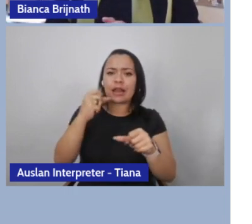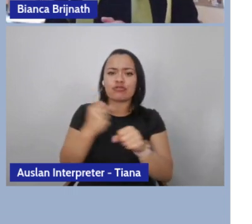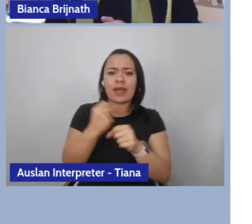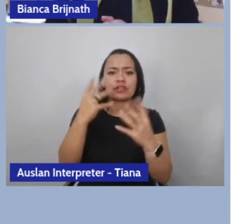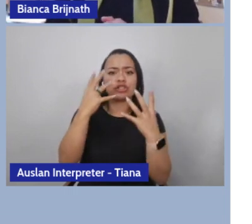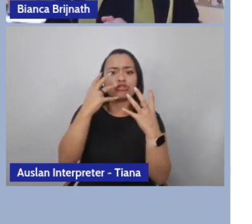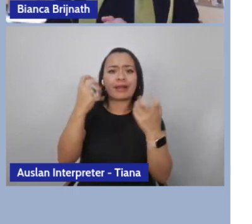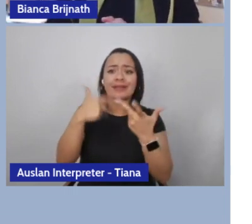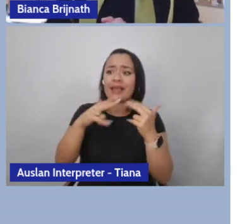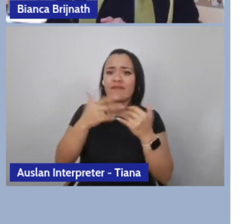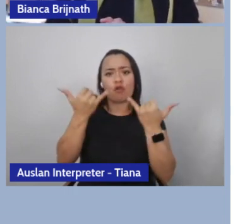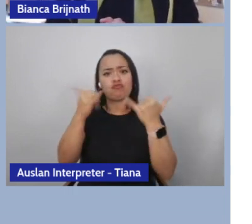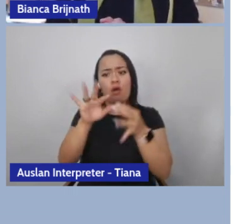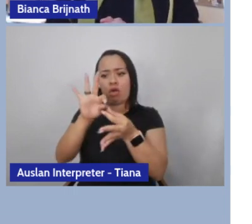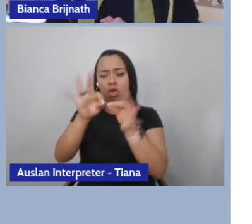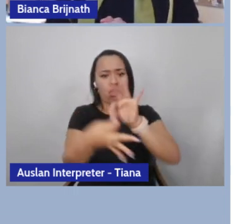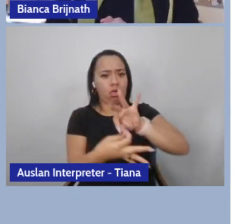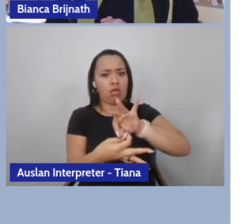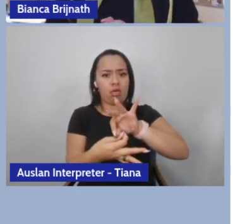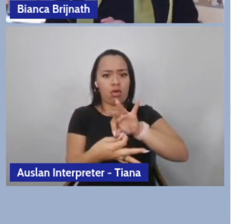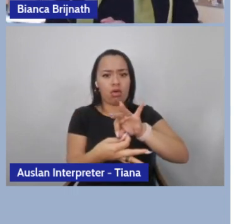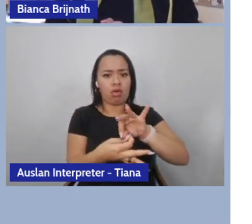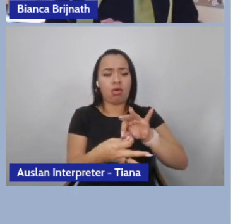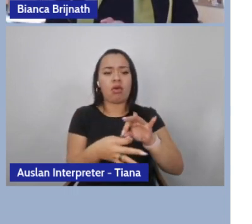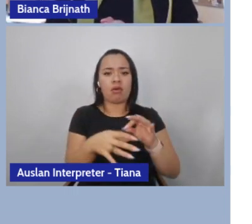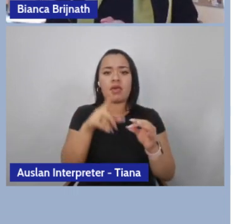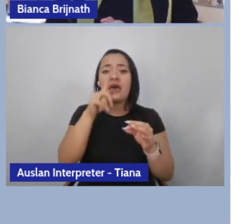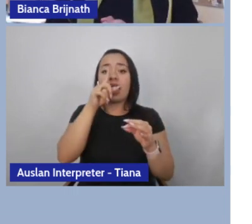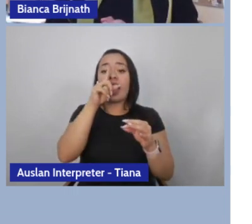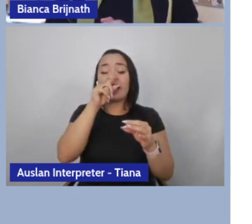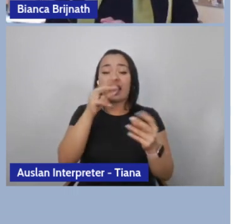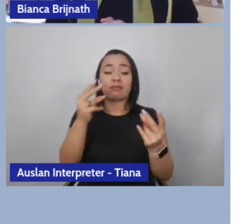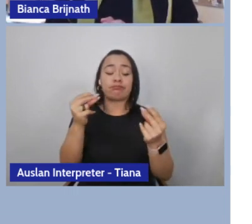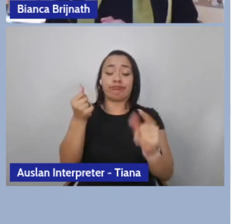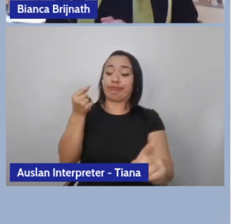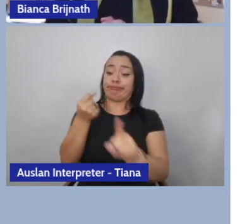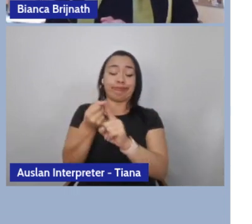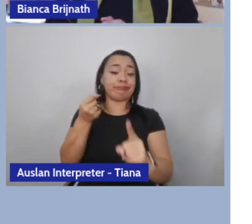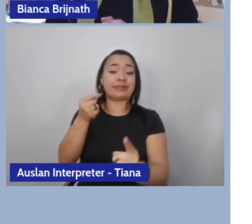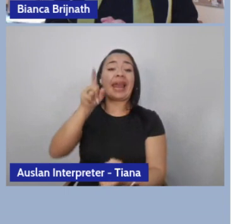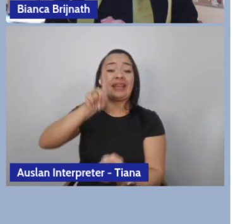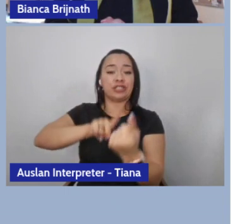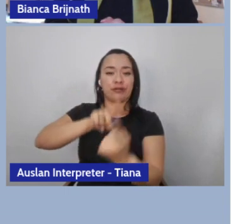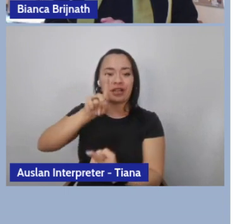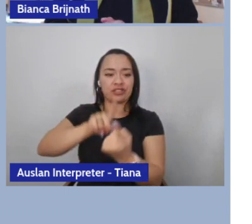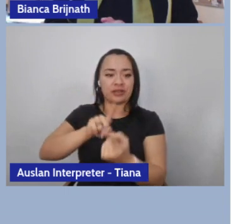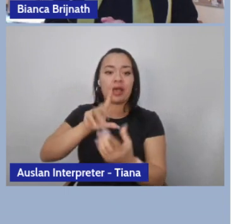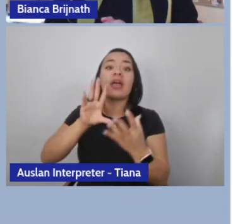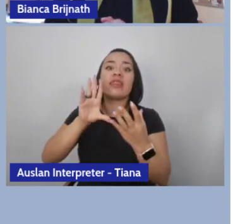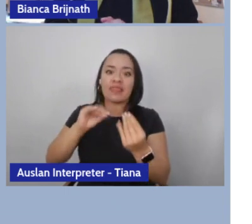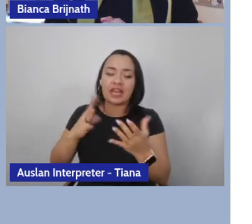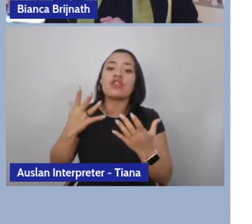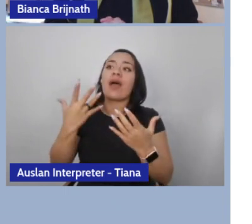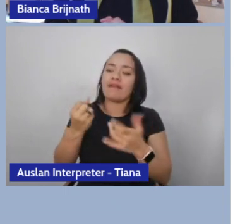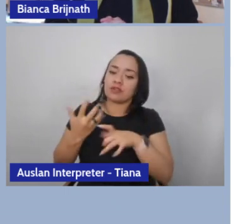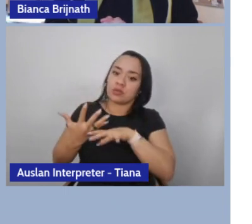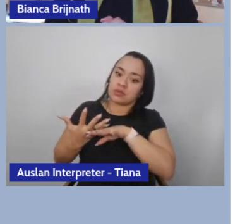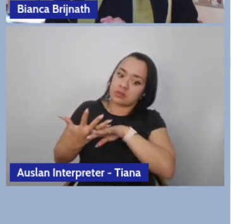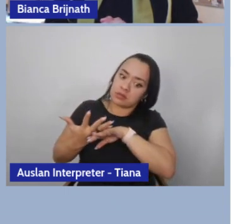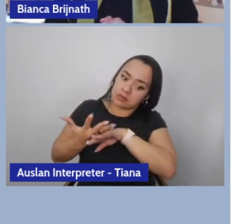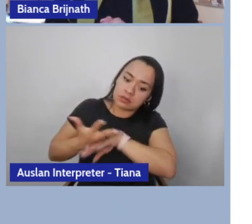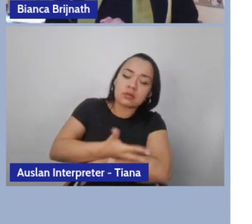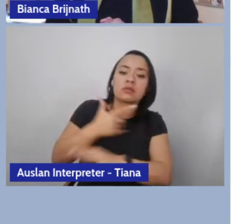describe dementia. It can derail an interaction quite substantially, and then everybody's got to work very hard to bring it back onto